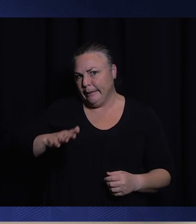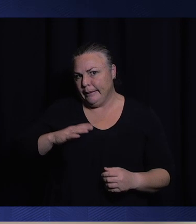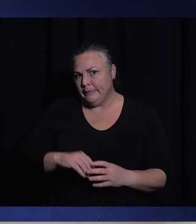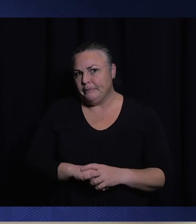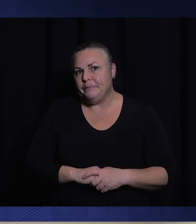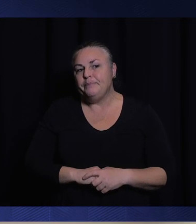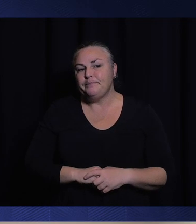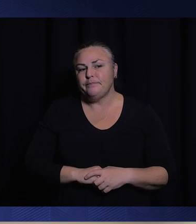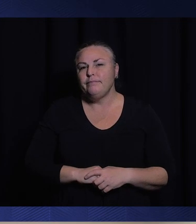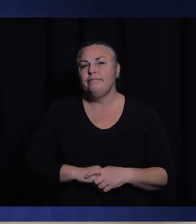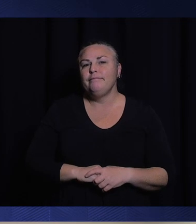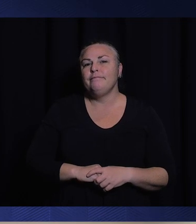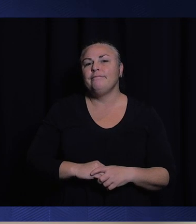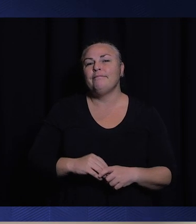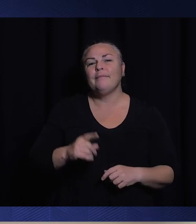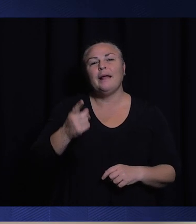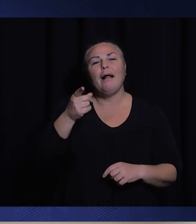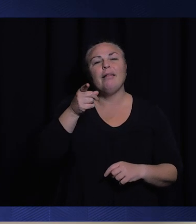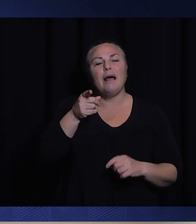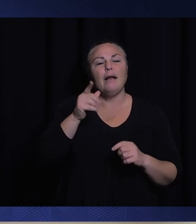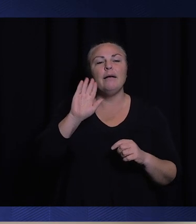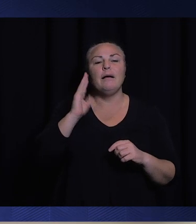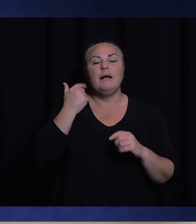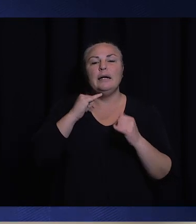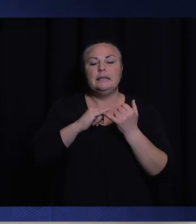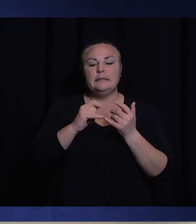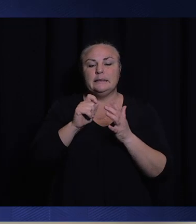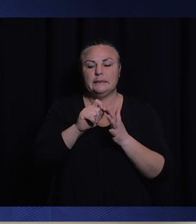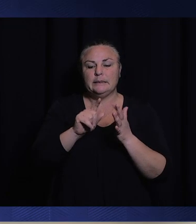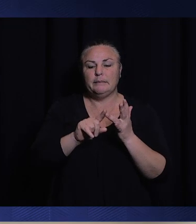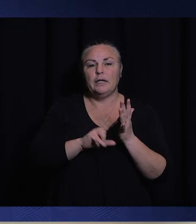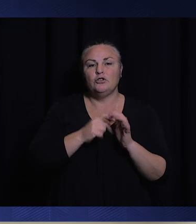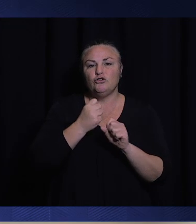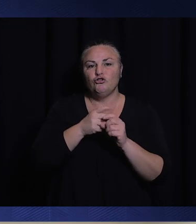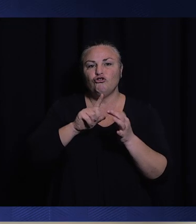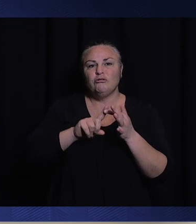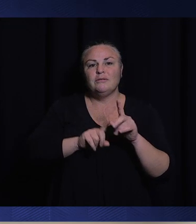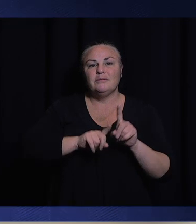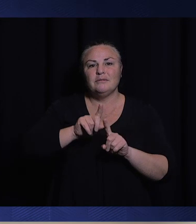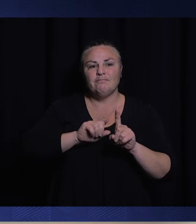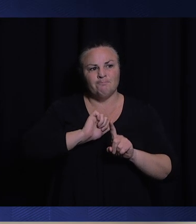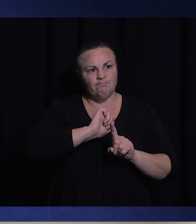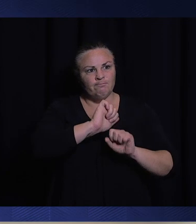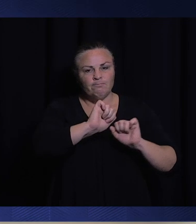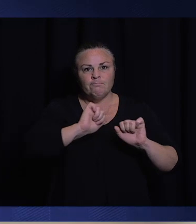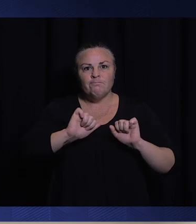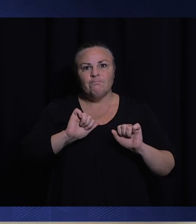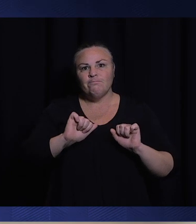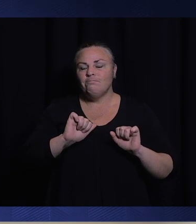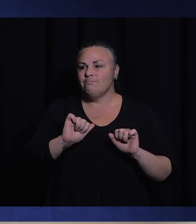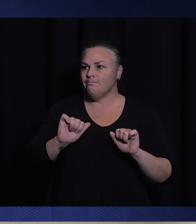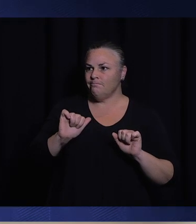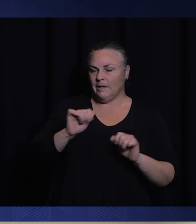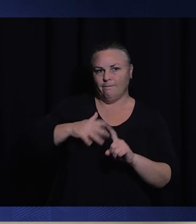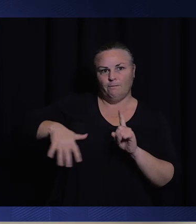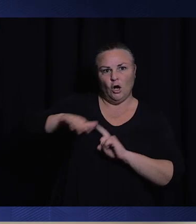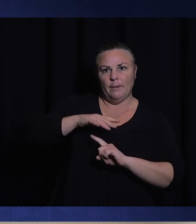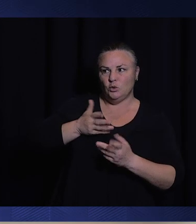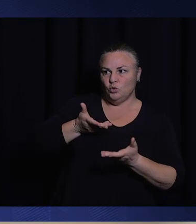These communities are vulnerable to multiple stresses, all of which impact directly on their health and